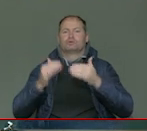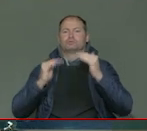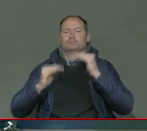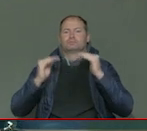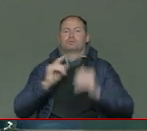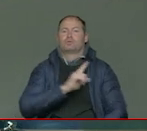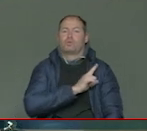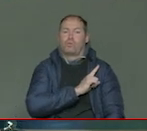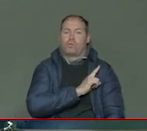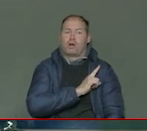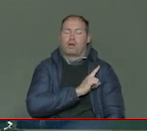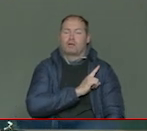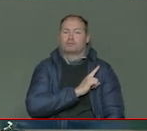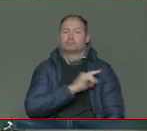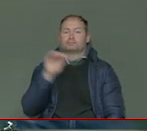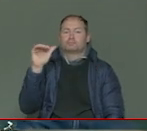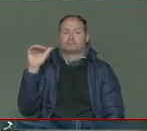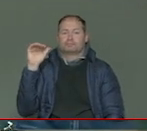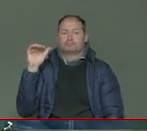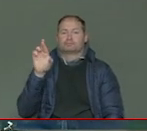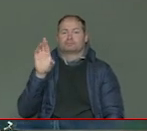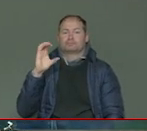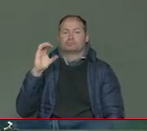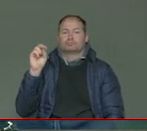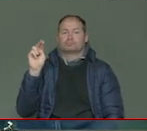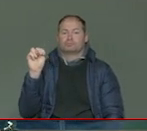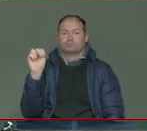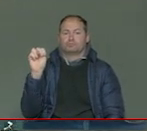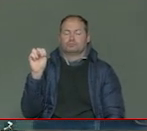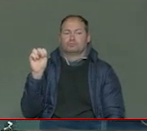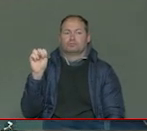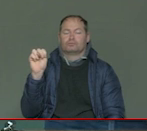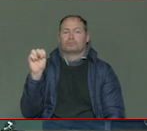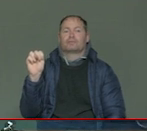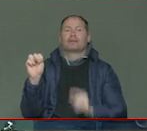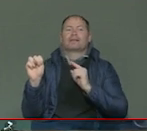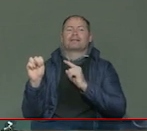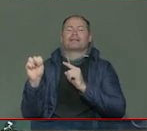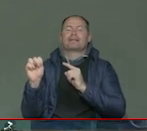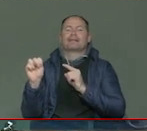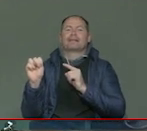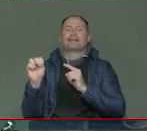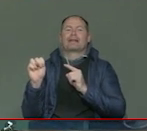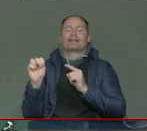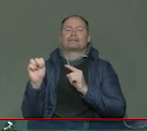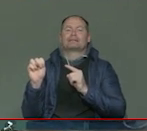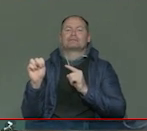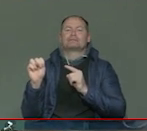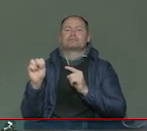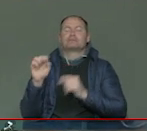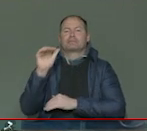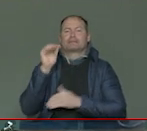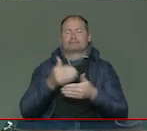Remember, our bank recon is a lengthening or a continuation of our bank